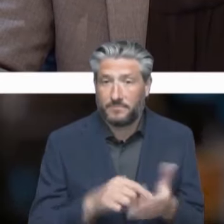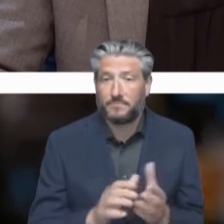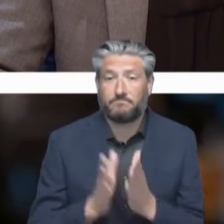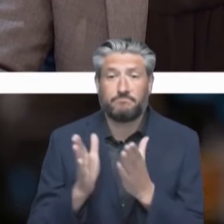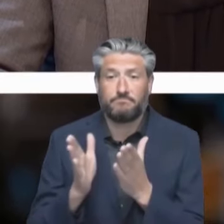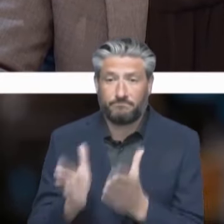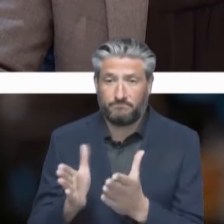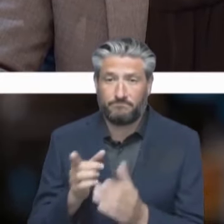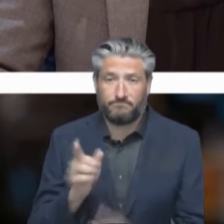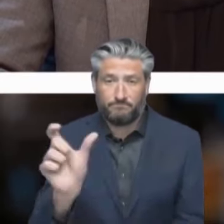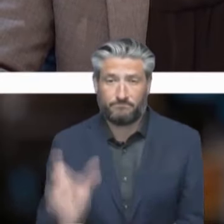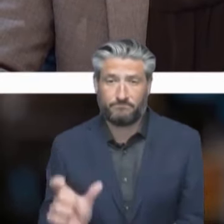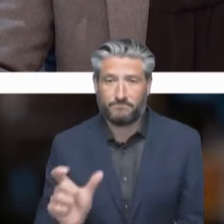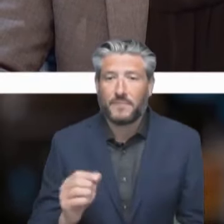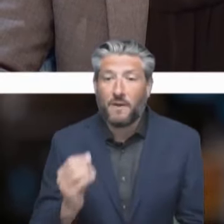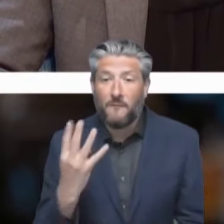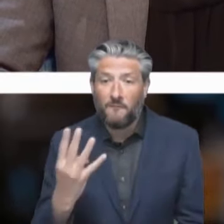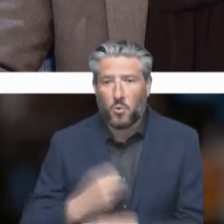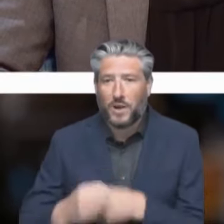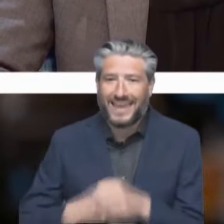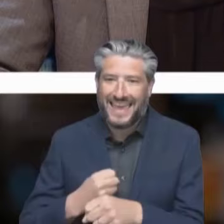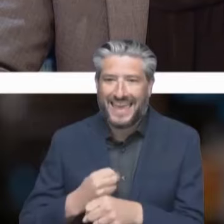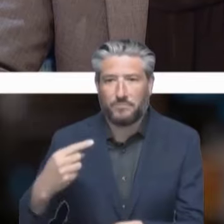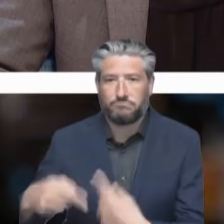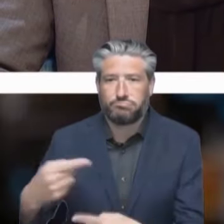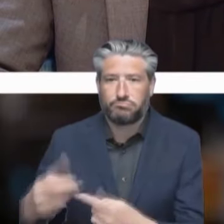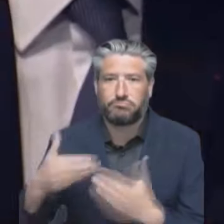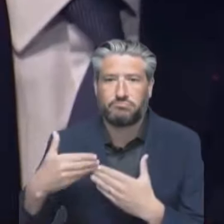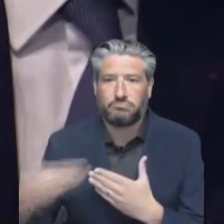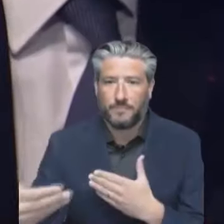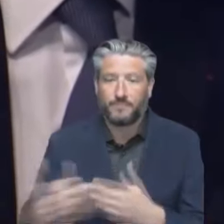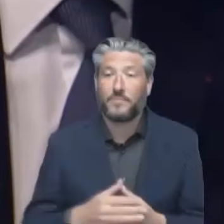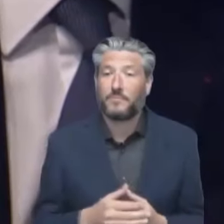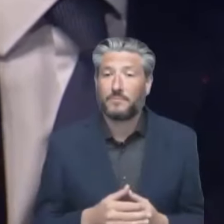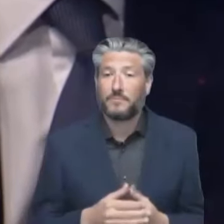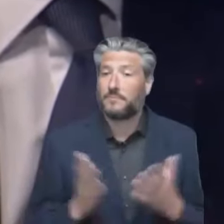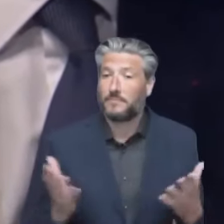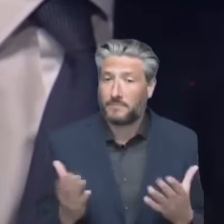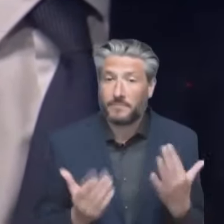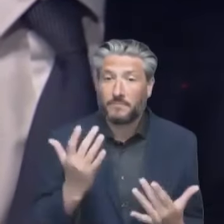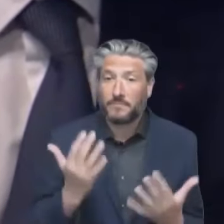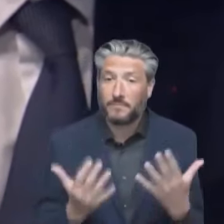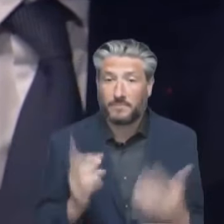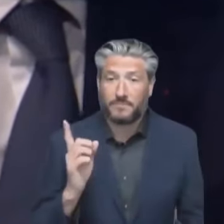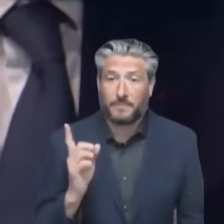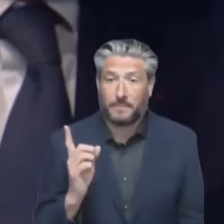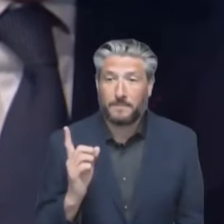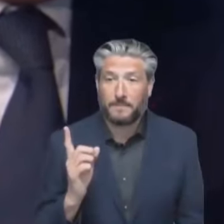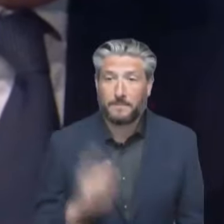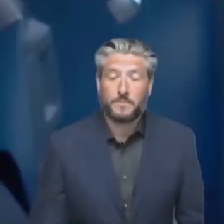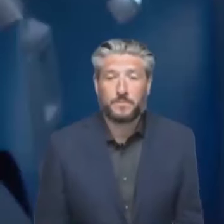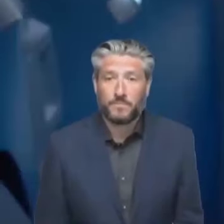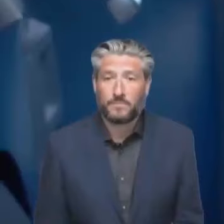Darmaillac for a period of 4 years. The resolution received 91.04% of votes in favor. It is